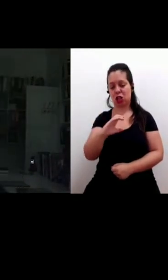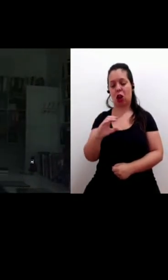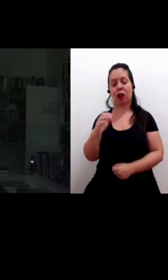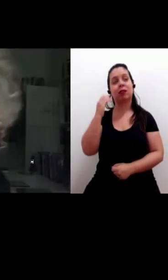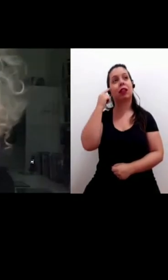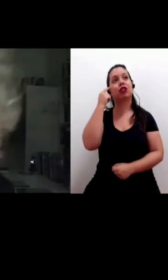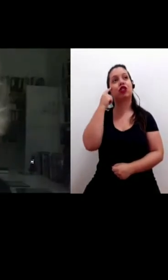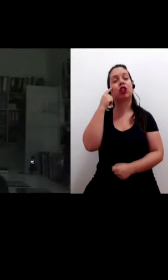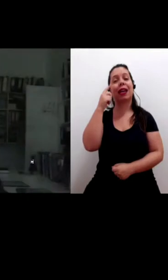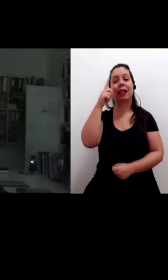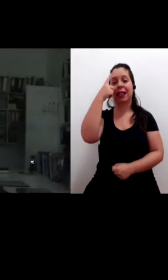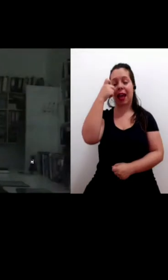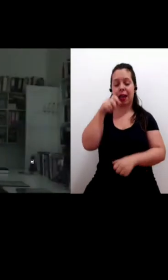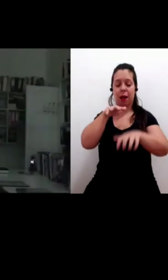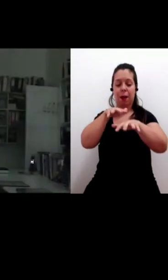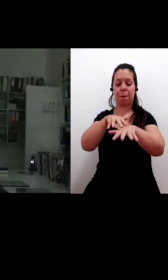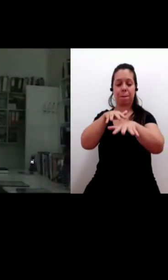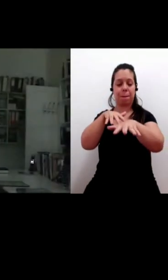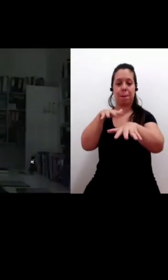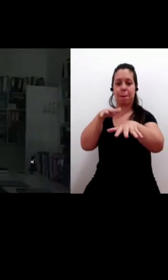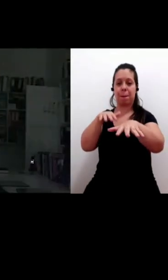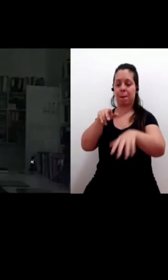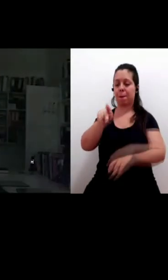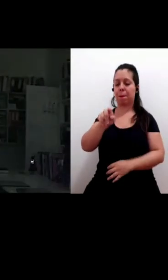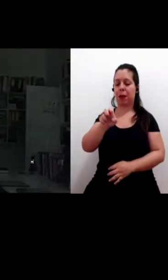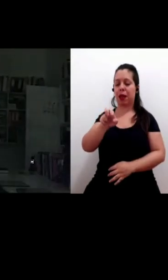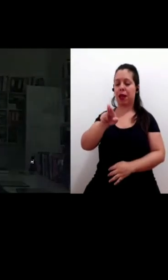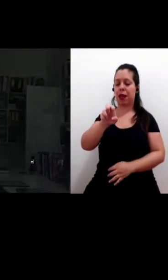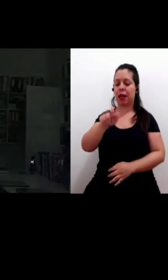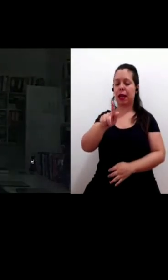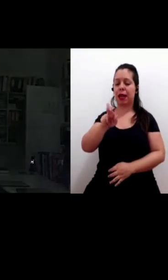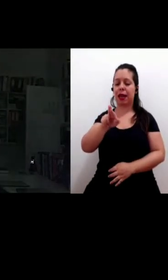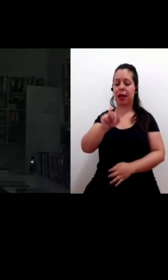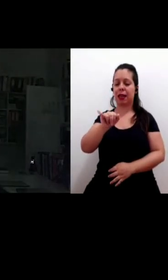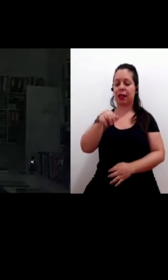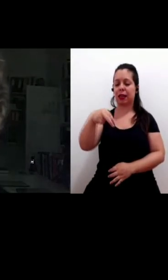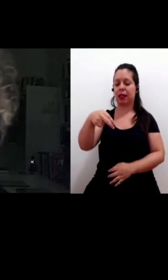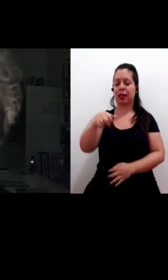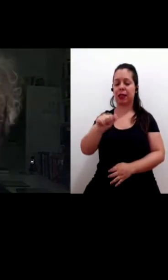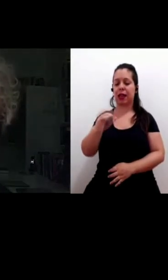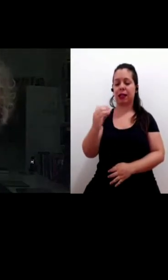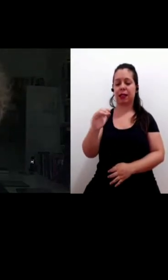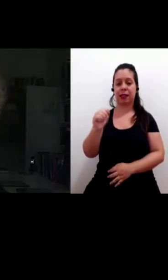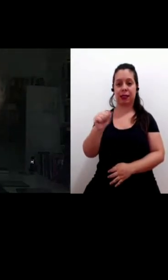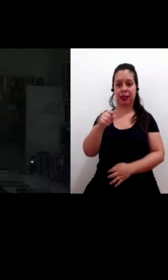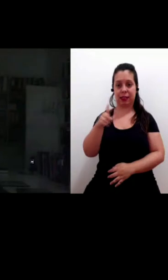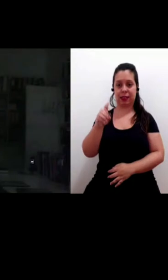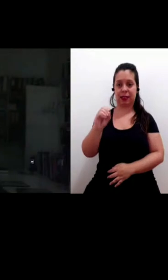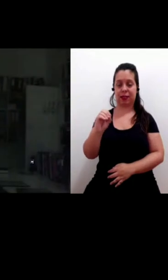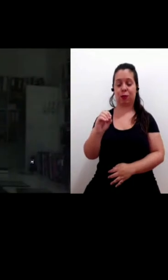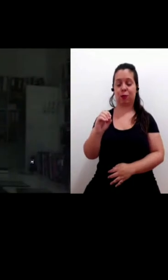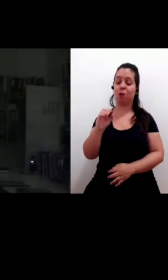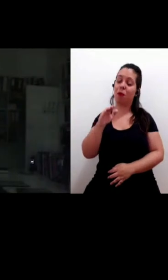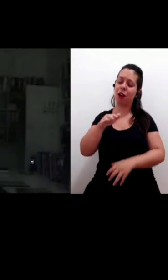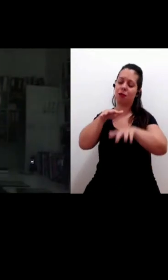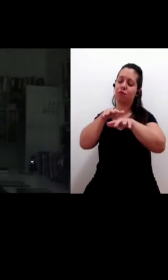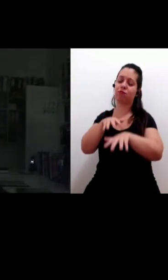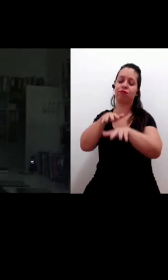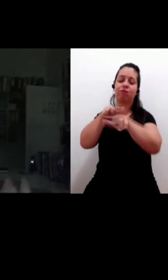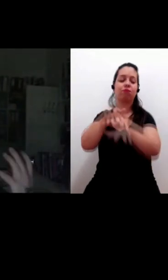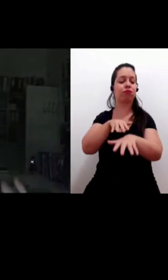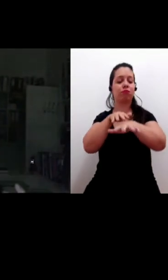pilgrimage, we decided to call it a pilgrimage. And let's do a pilgrimage for this thing we love, cinema. You know, it's our kind of